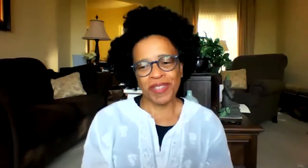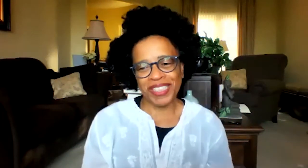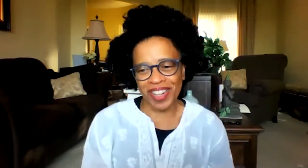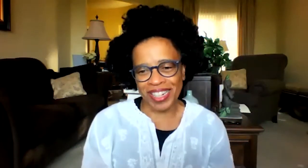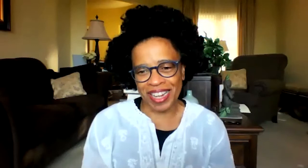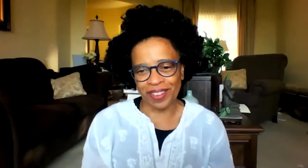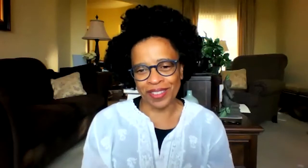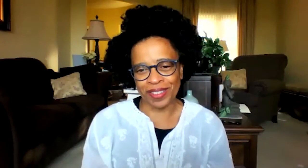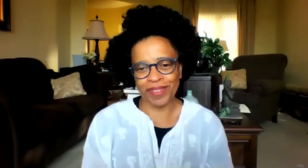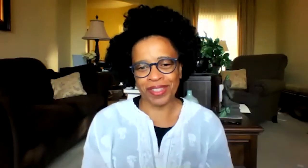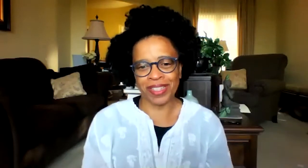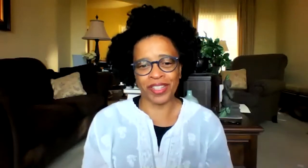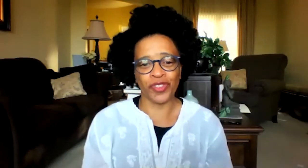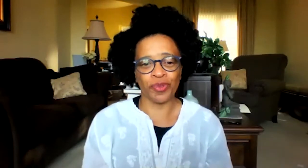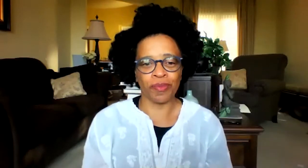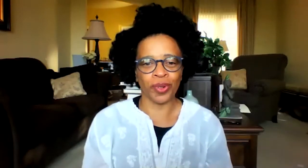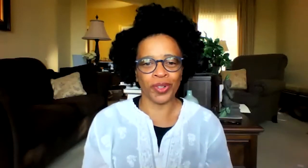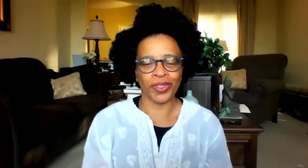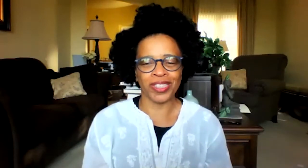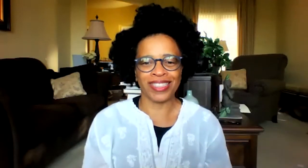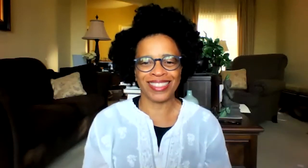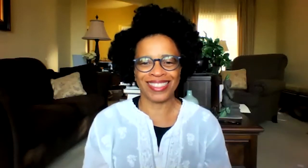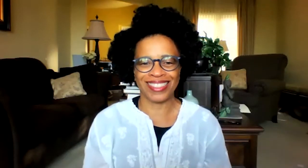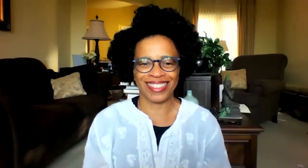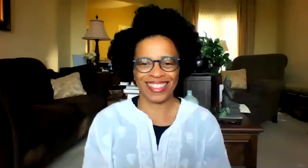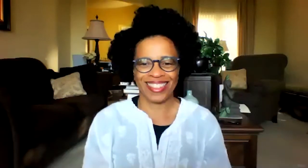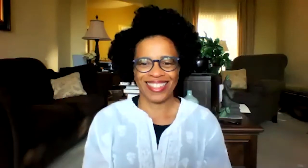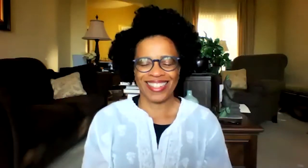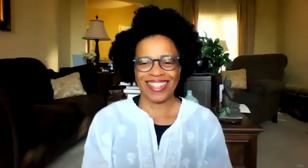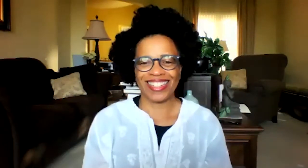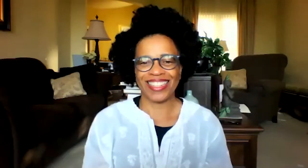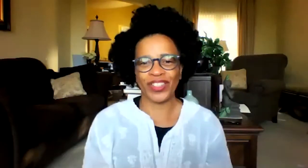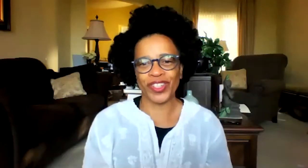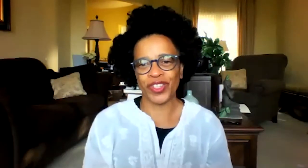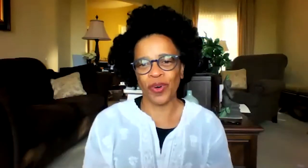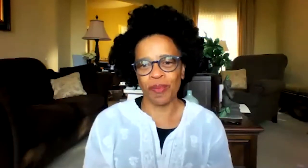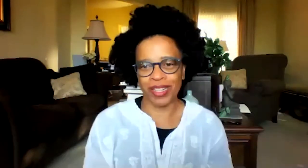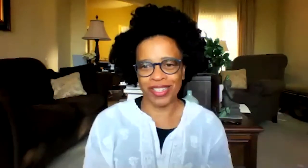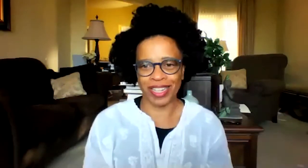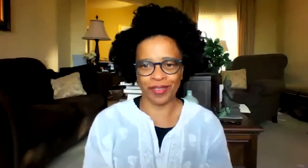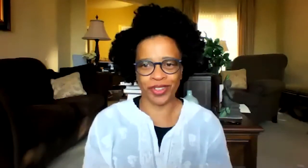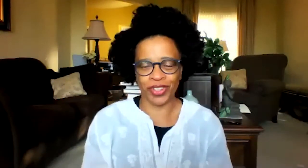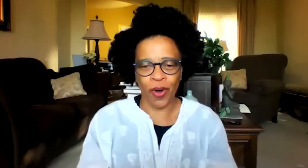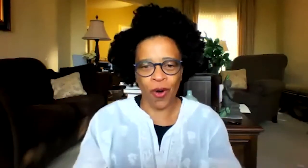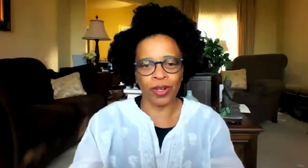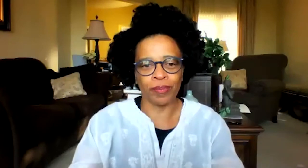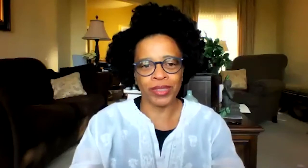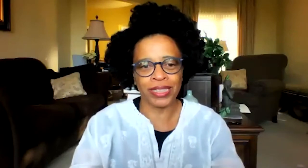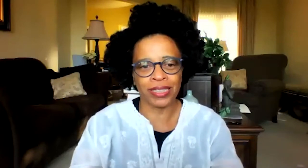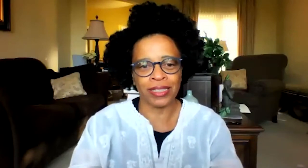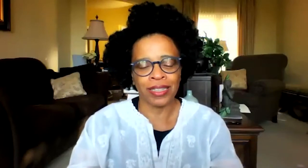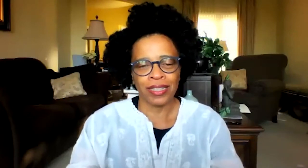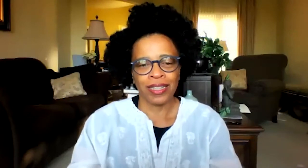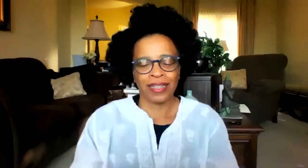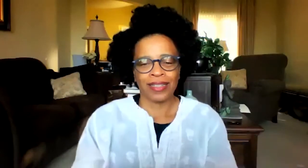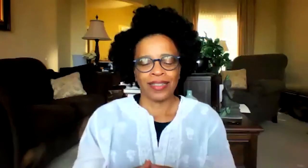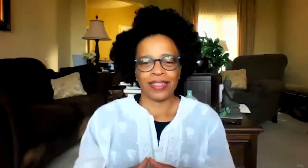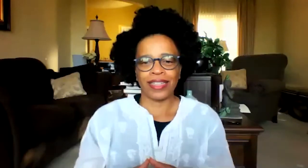and especially right now in the Zoom world, it can look so much like we're just all